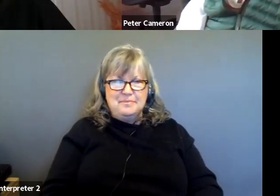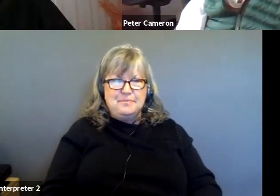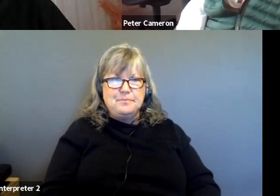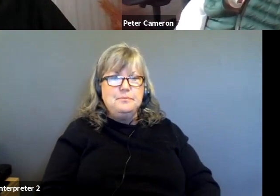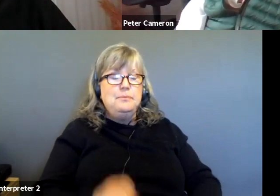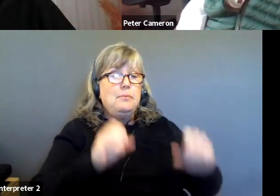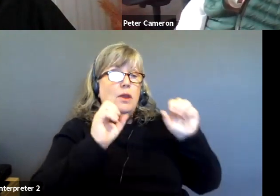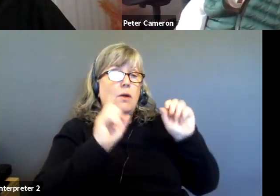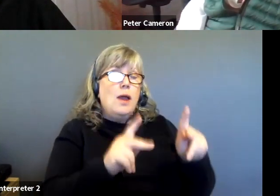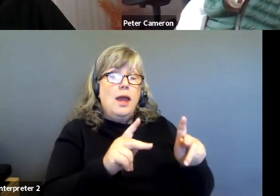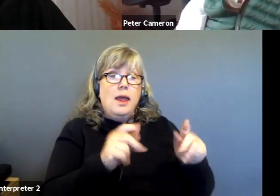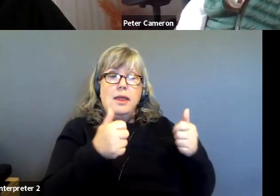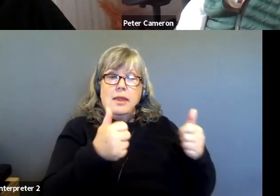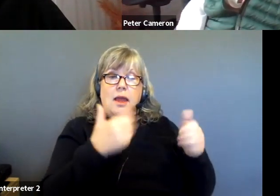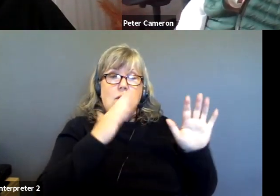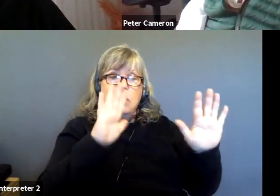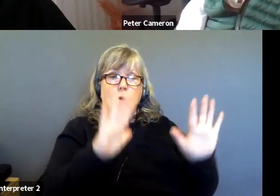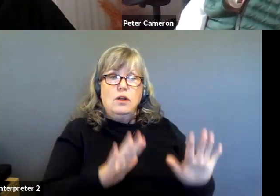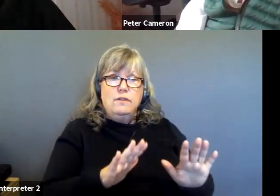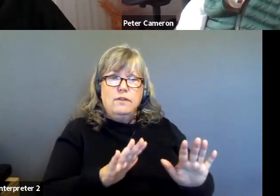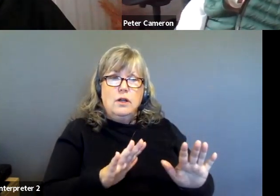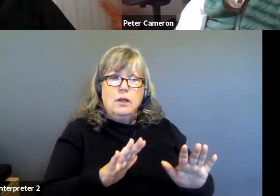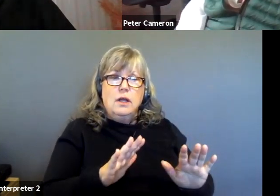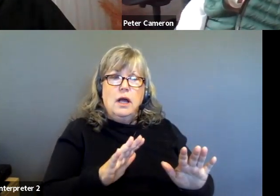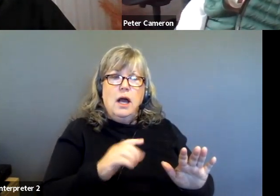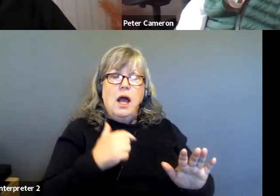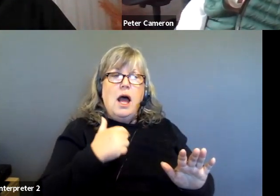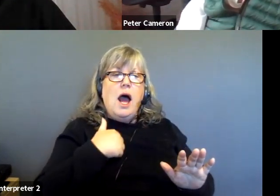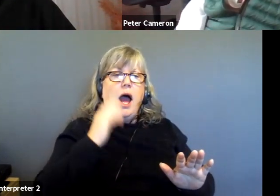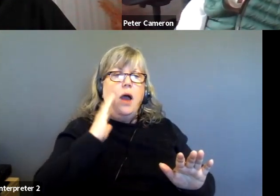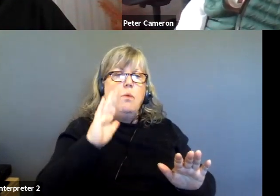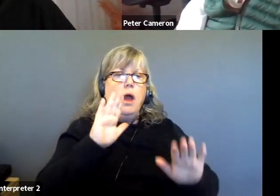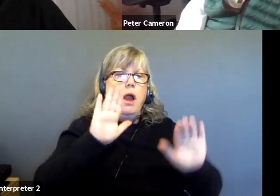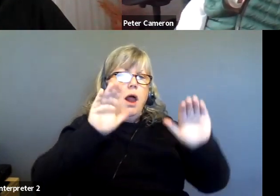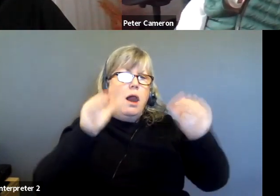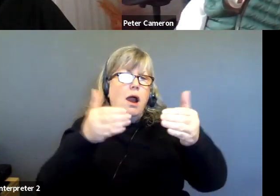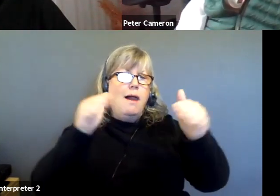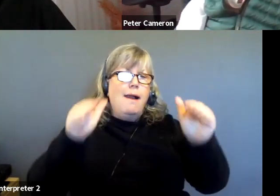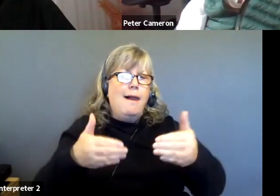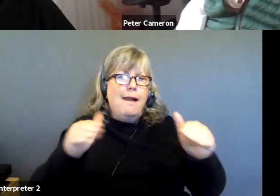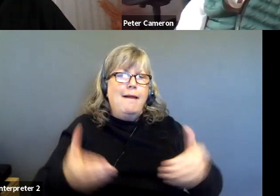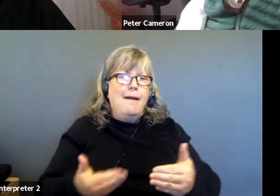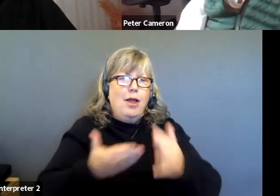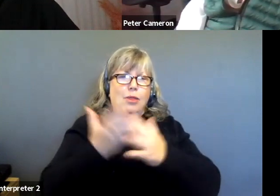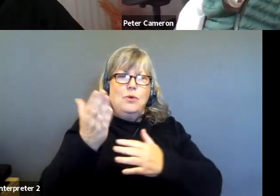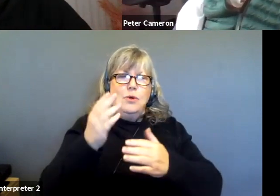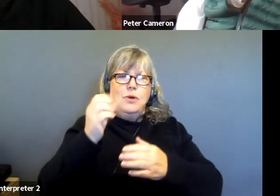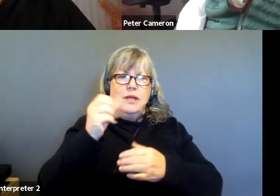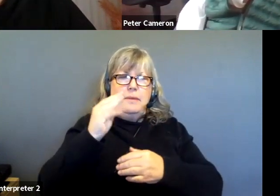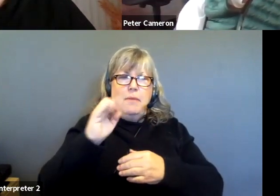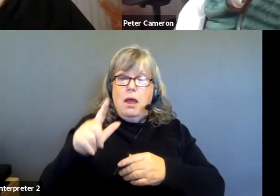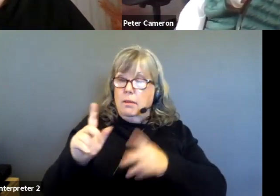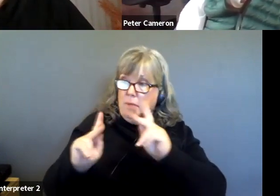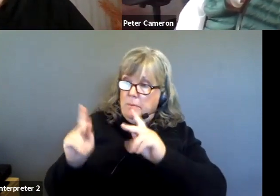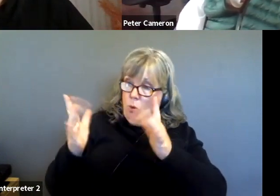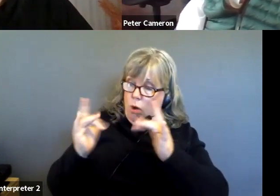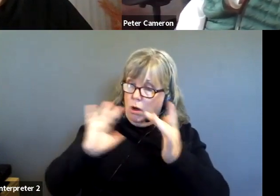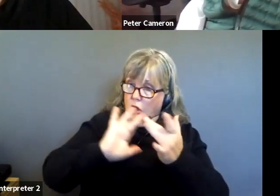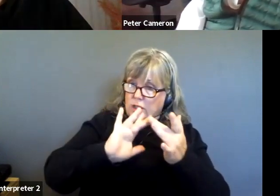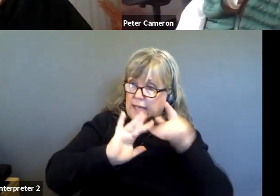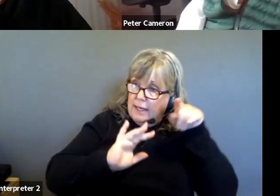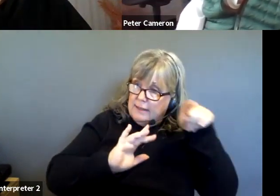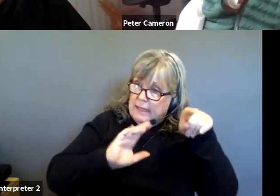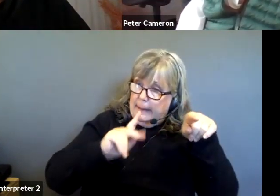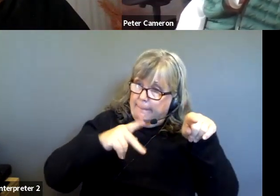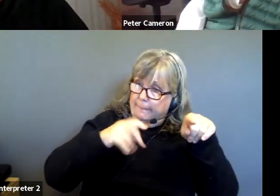happy to make some warm introductions via email for people who would like to get connected